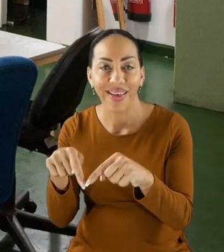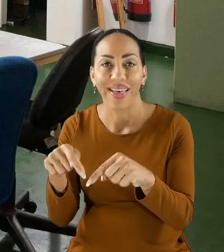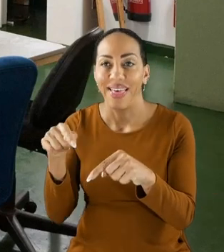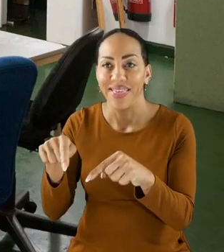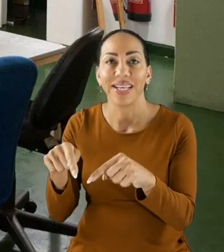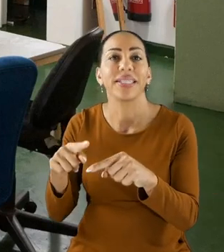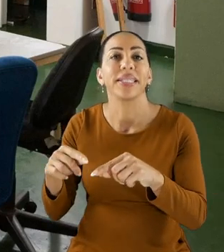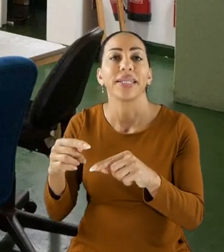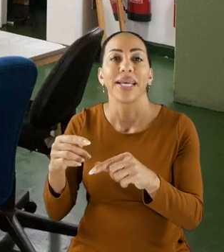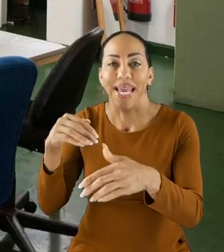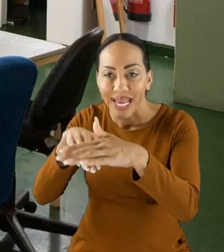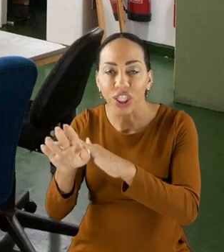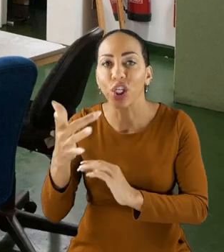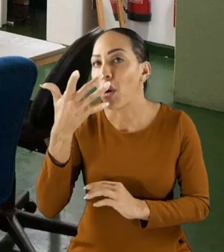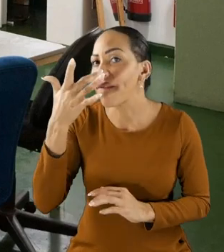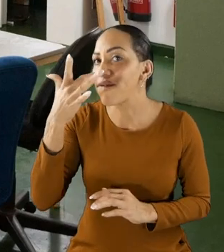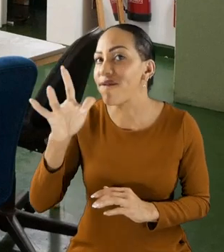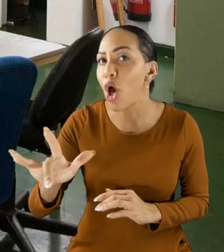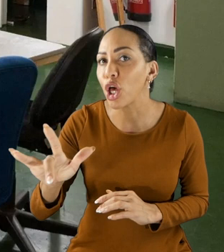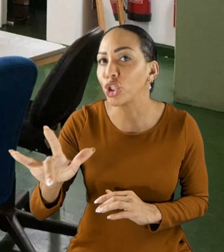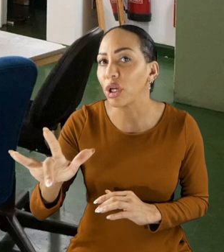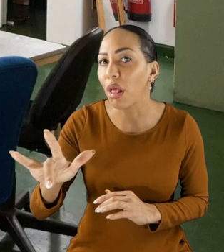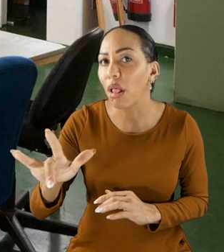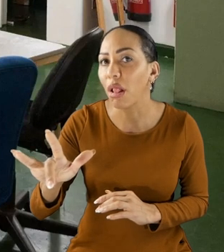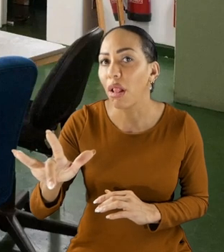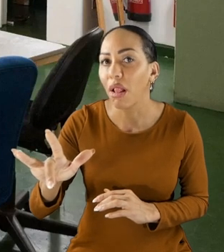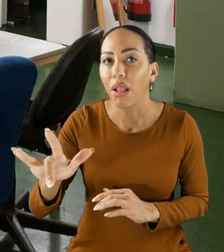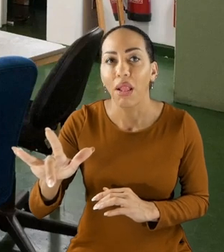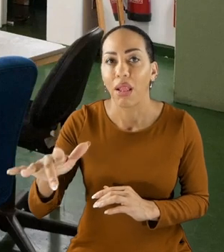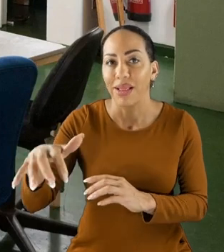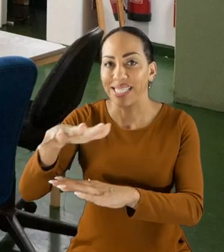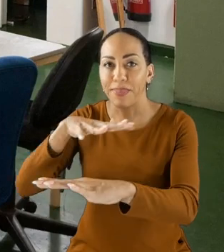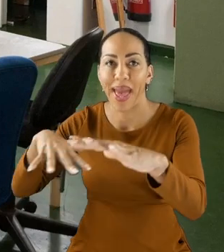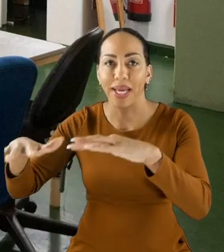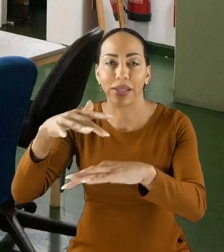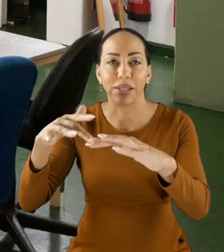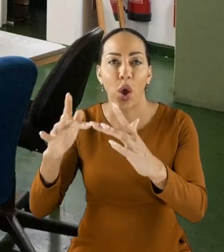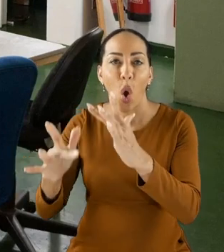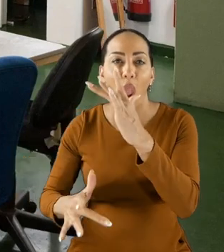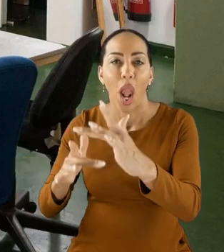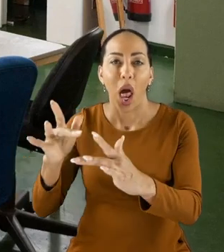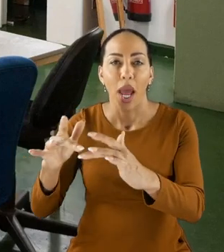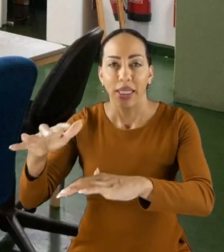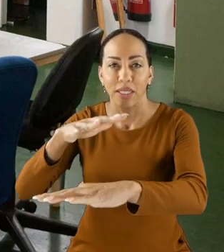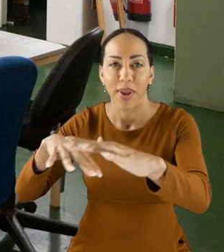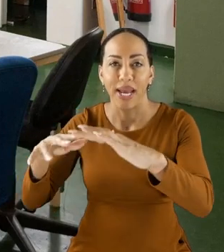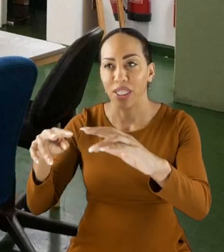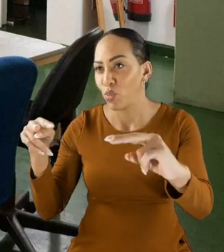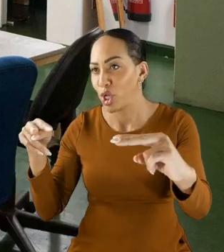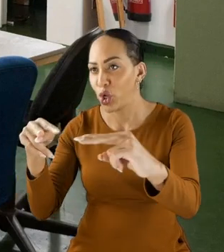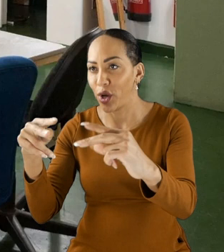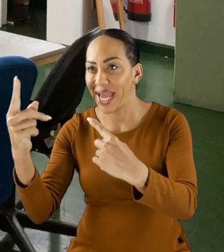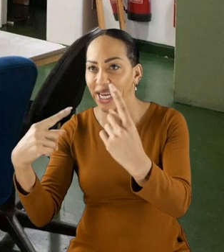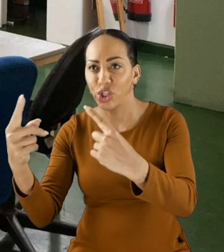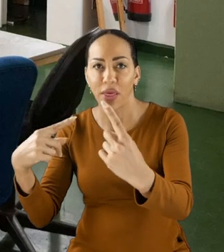much about we both go somewhere else to look at each other, that third space, that